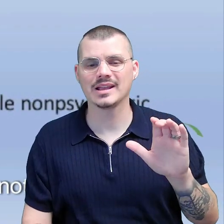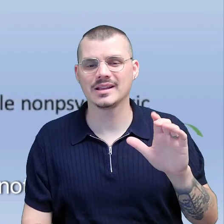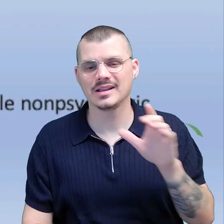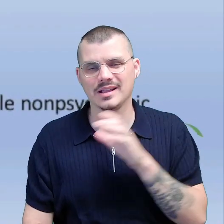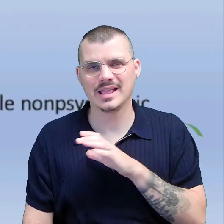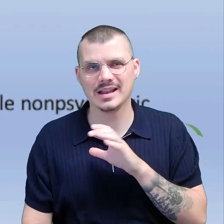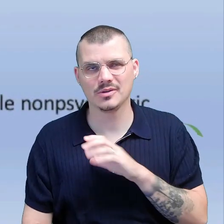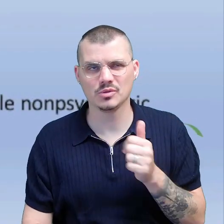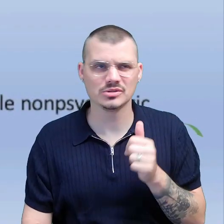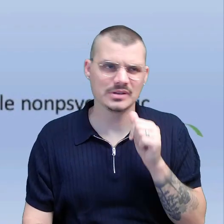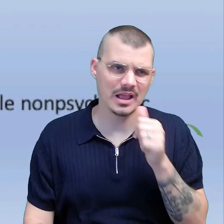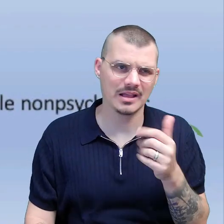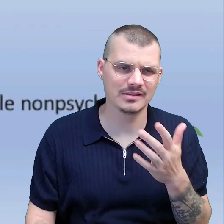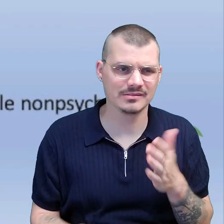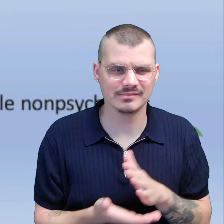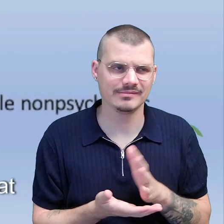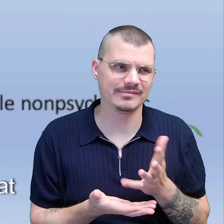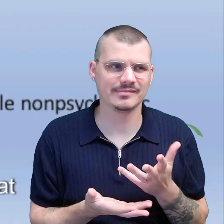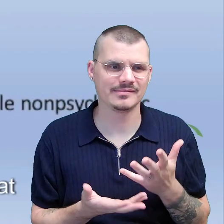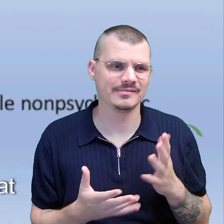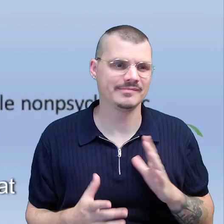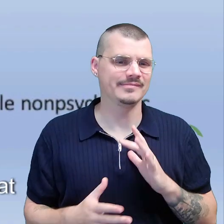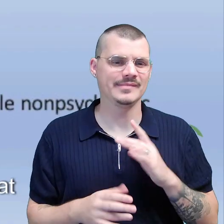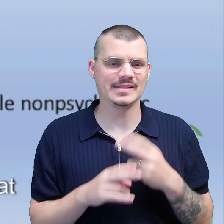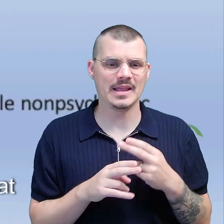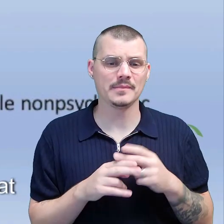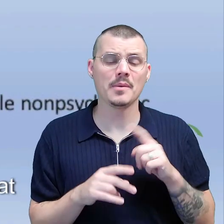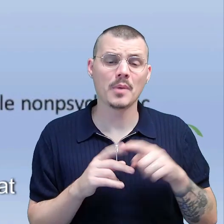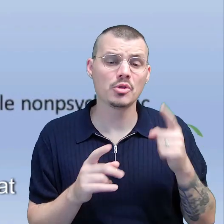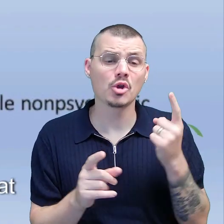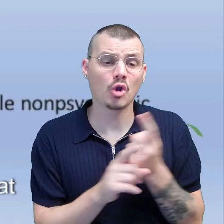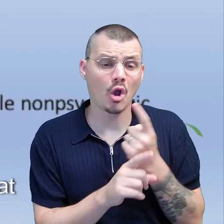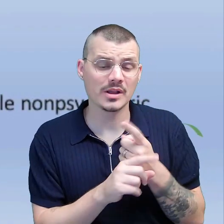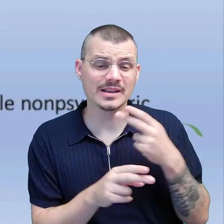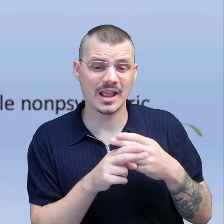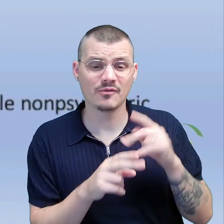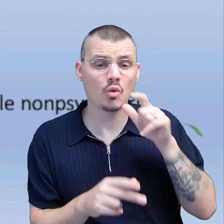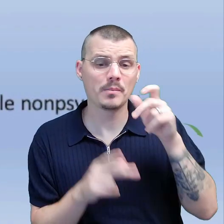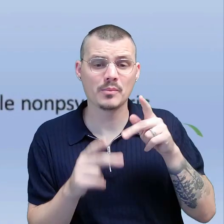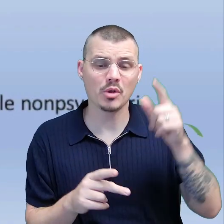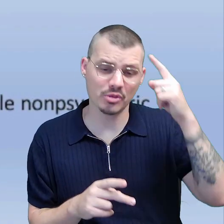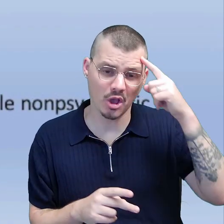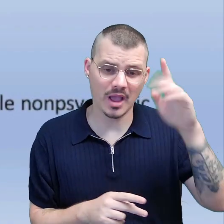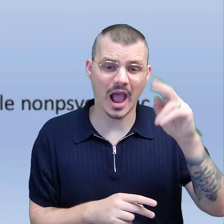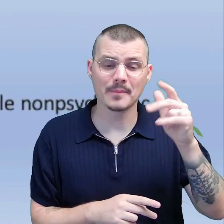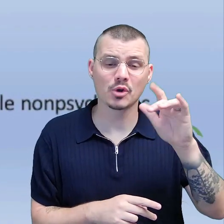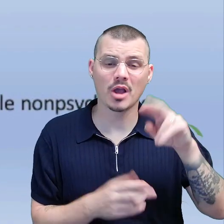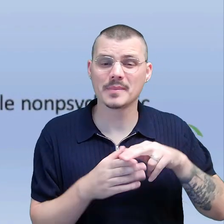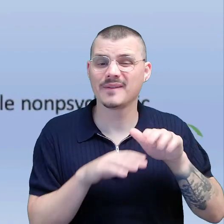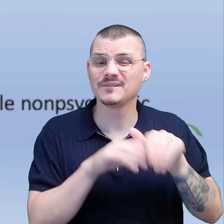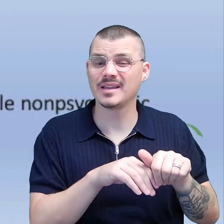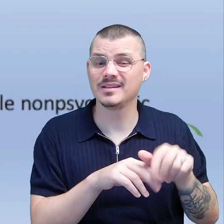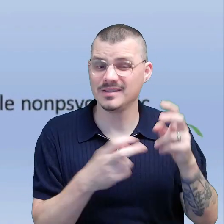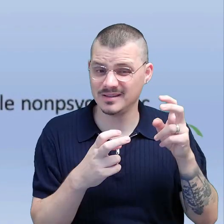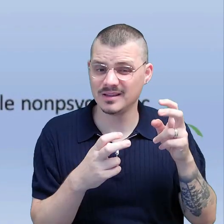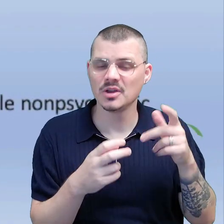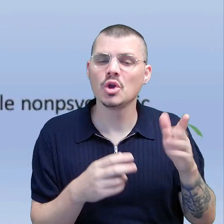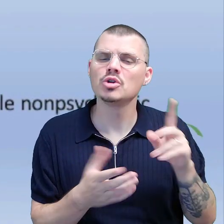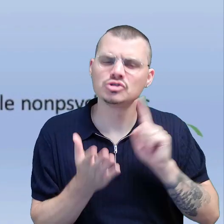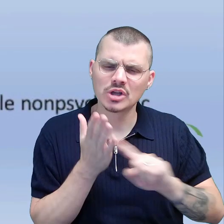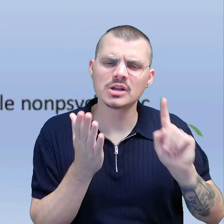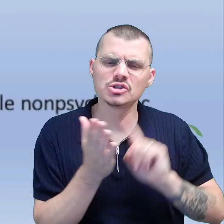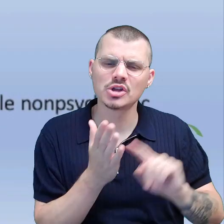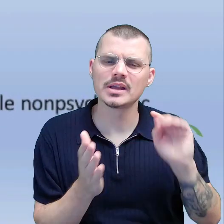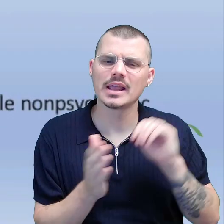Clinic, which is not a very flattering name. But the correct treatment for people that were thought to be hypochondriacs